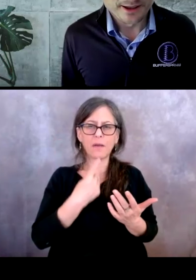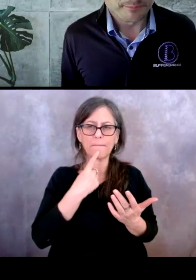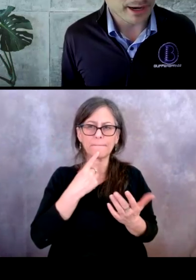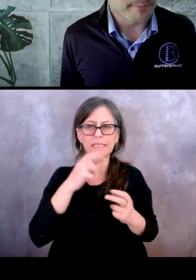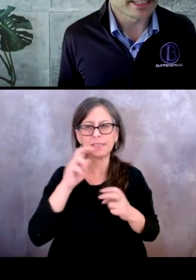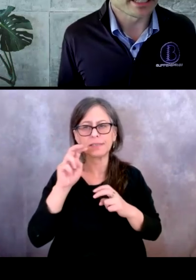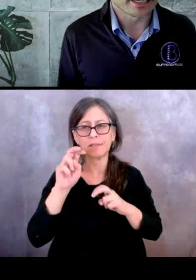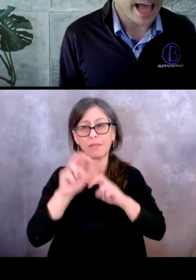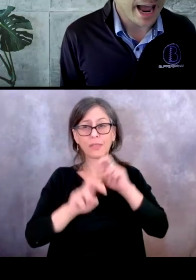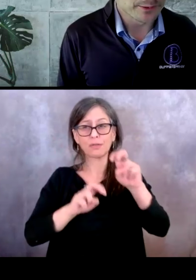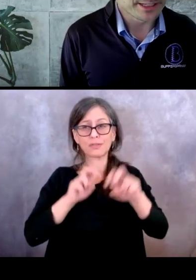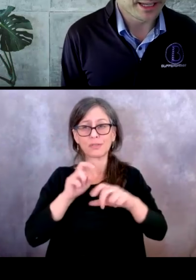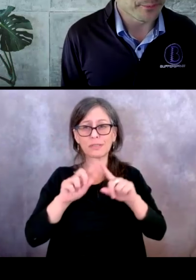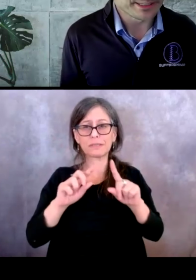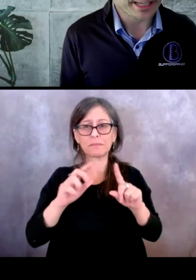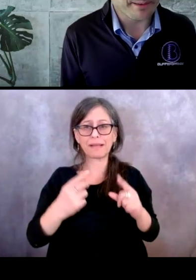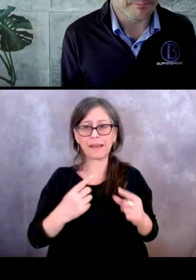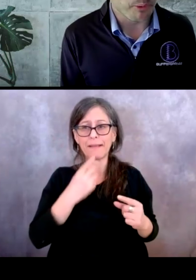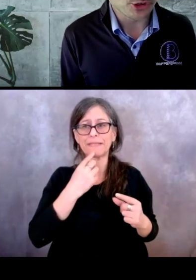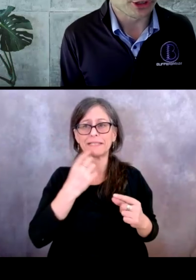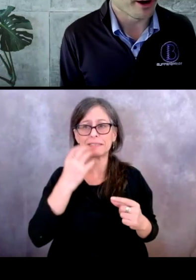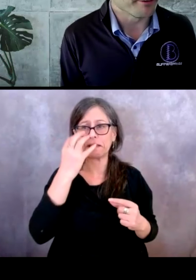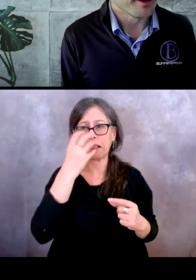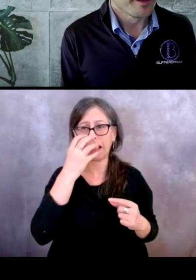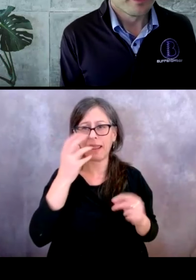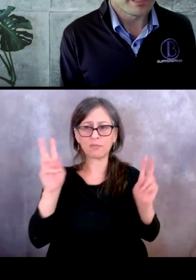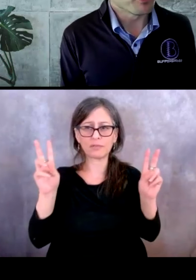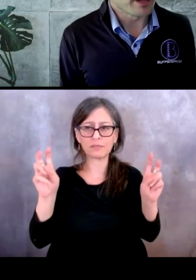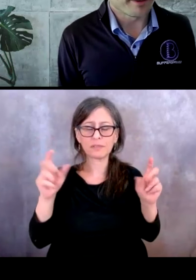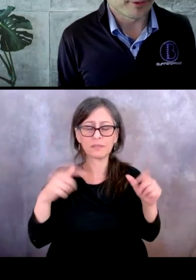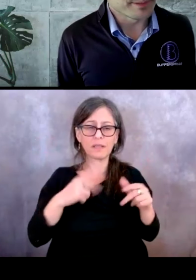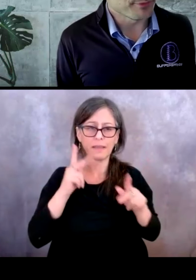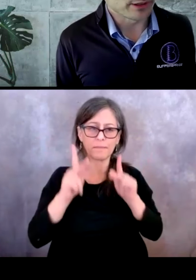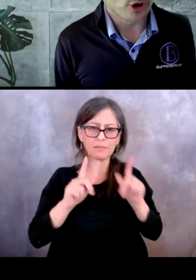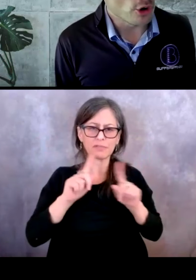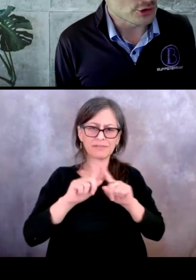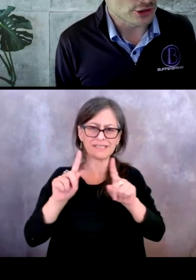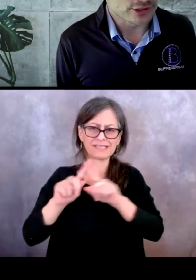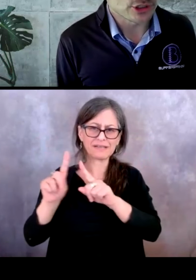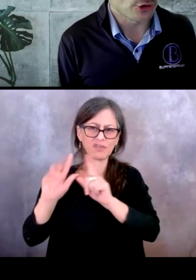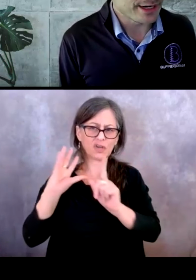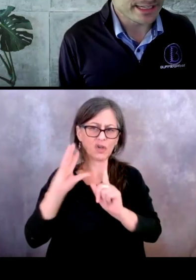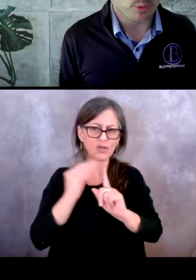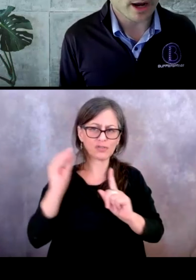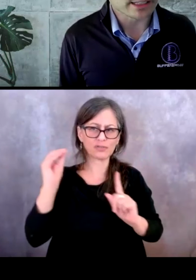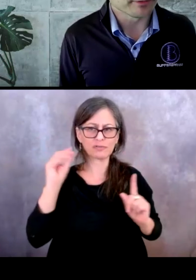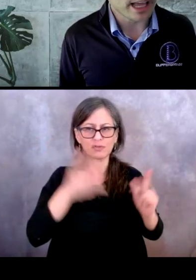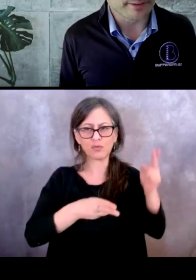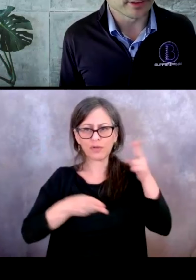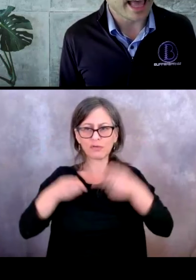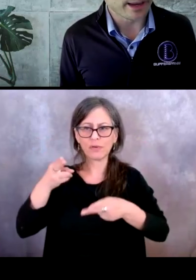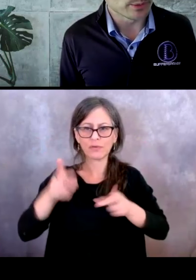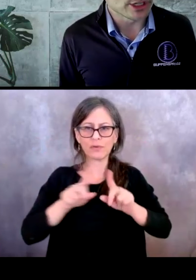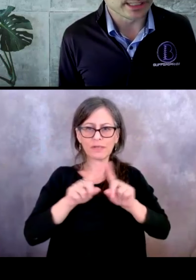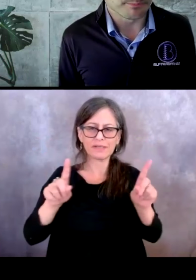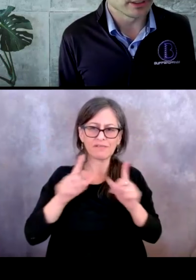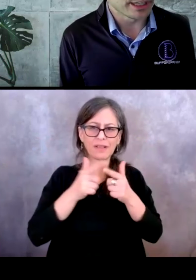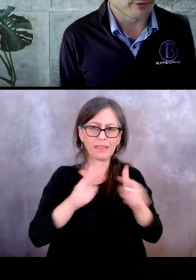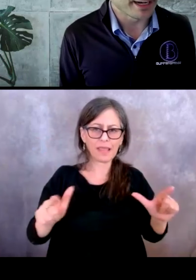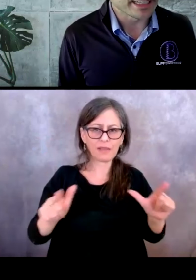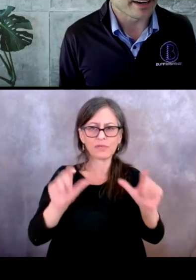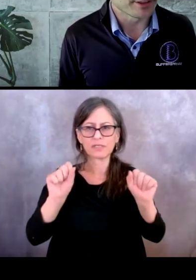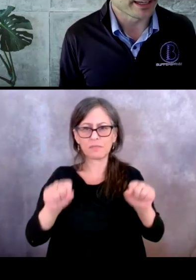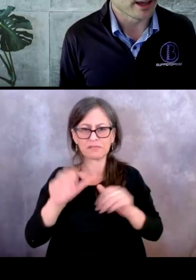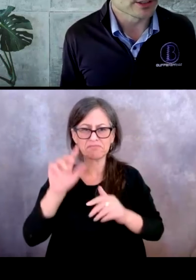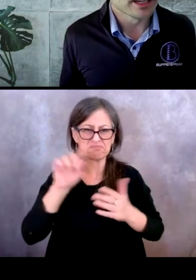circus, but I miss the clowns. It was a portion of people coming from different cultures, creeds, walks of life, languages,